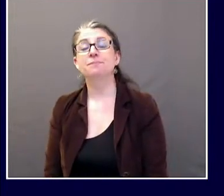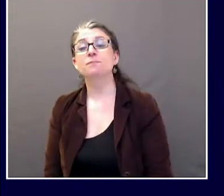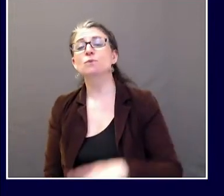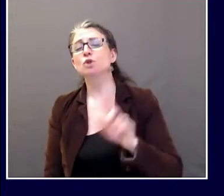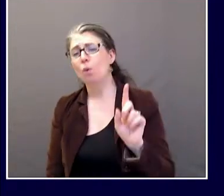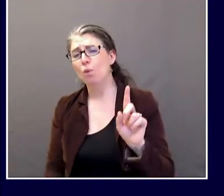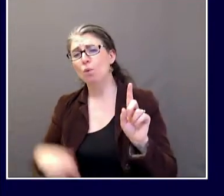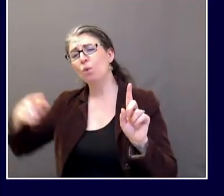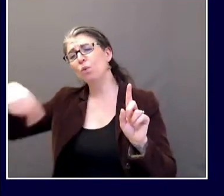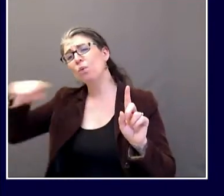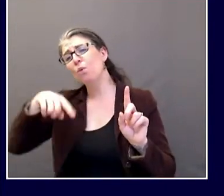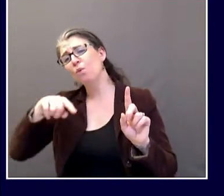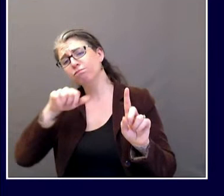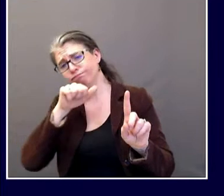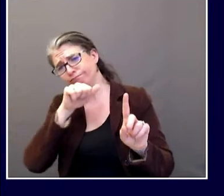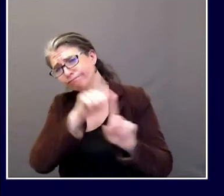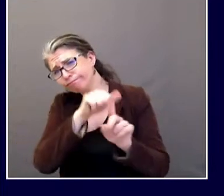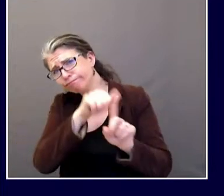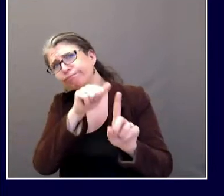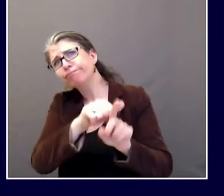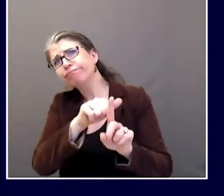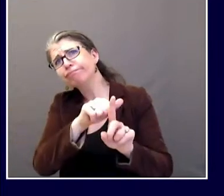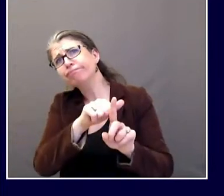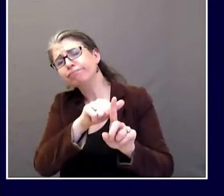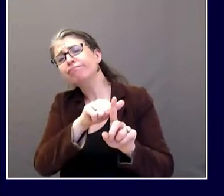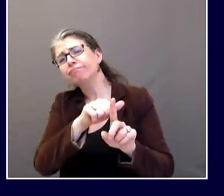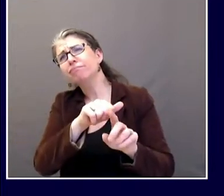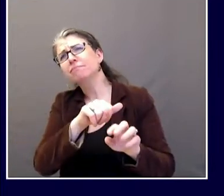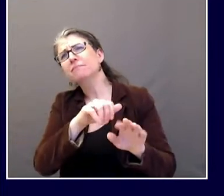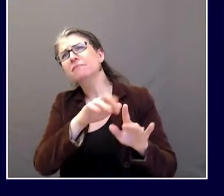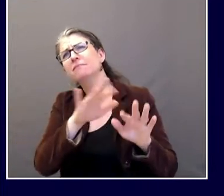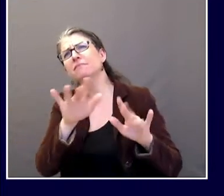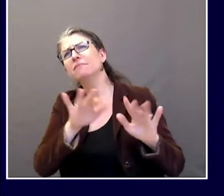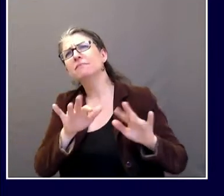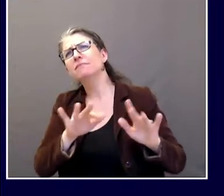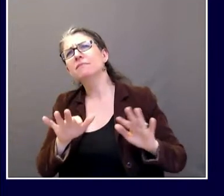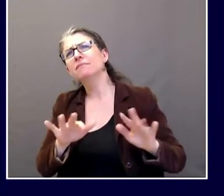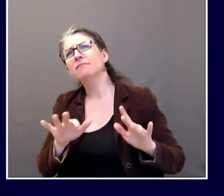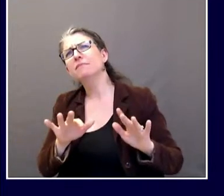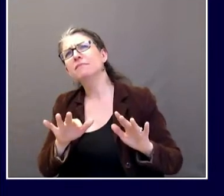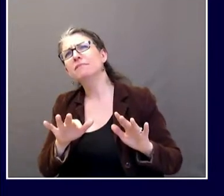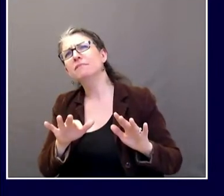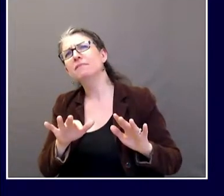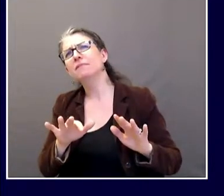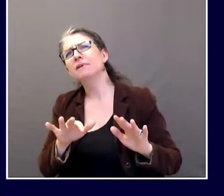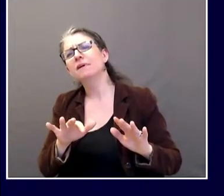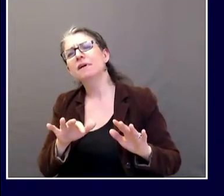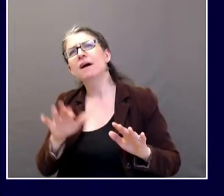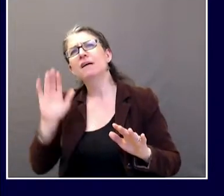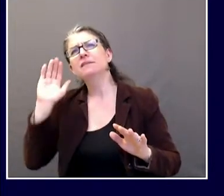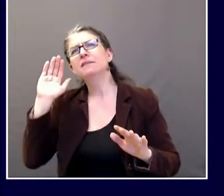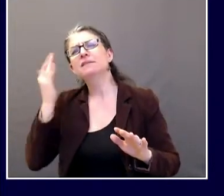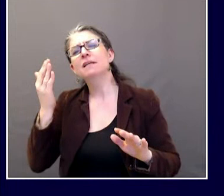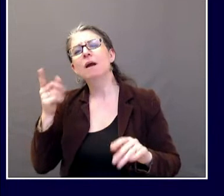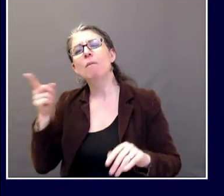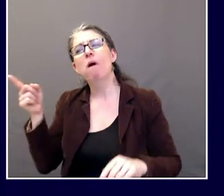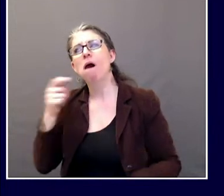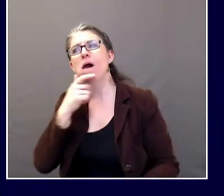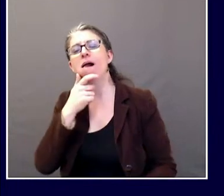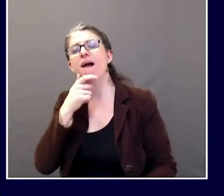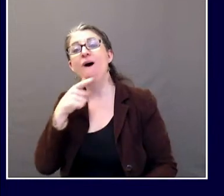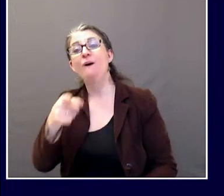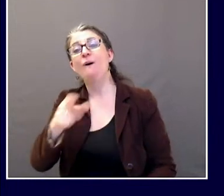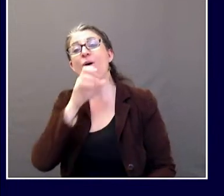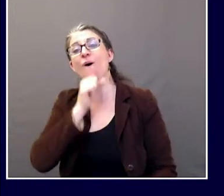is your time. Here's the information you need to give to me to be able to access it. That's correct. That's correct. Very nice. It